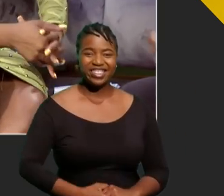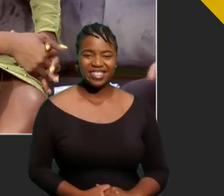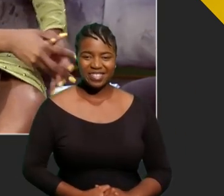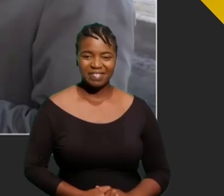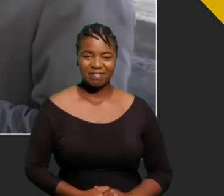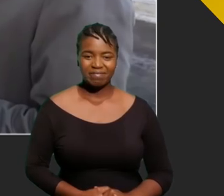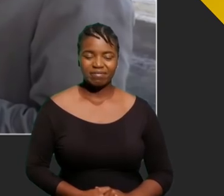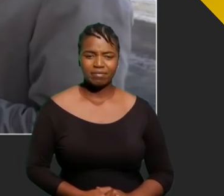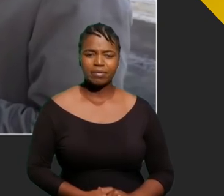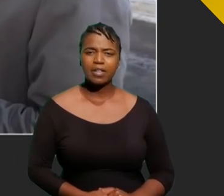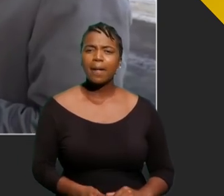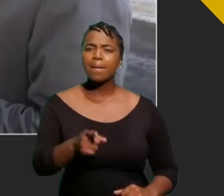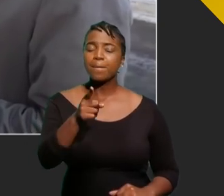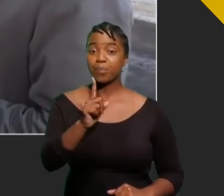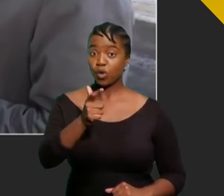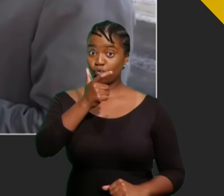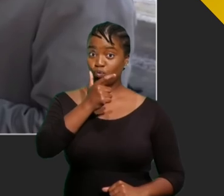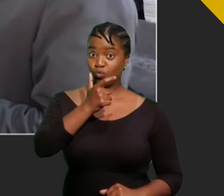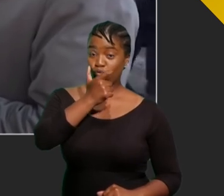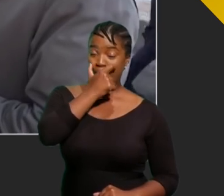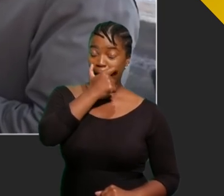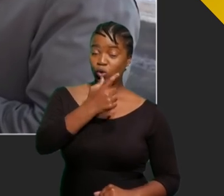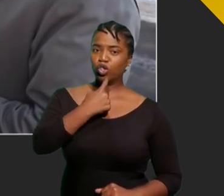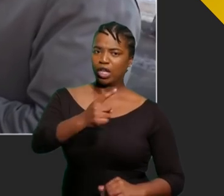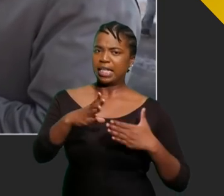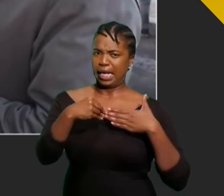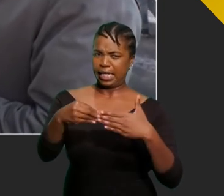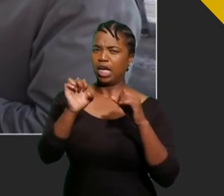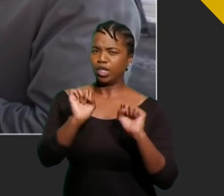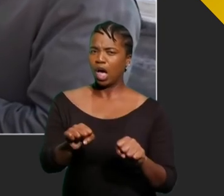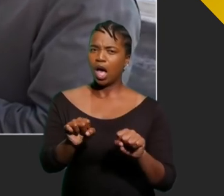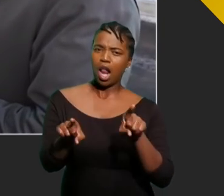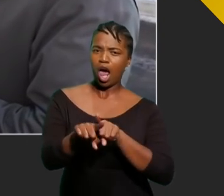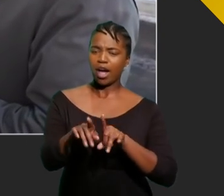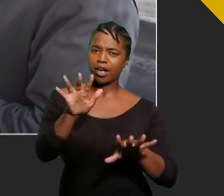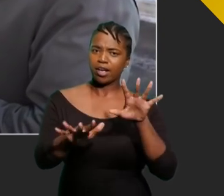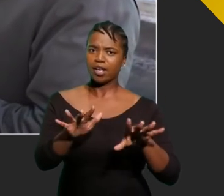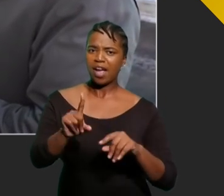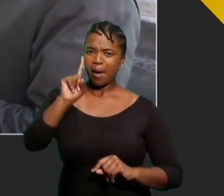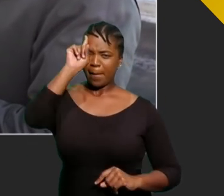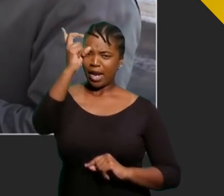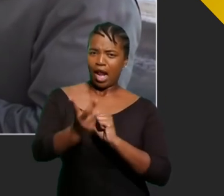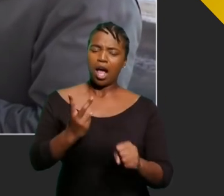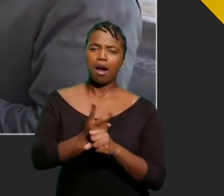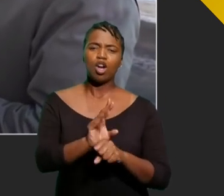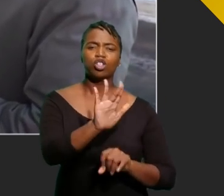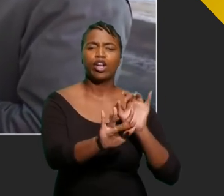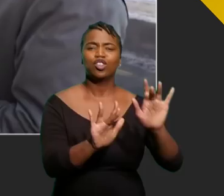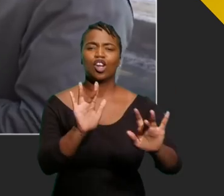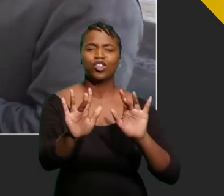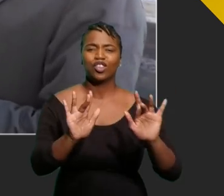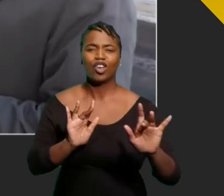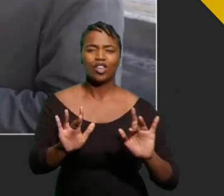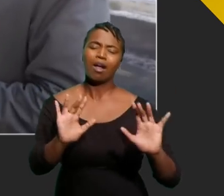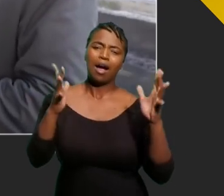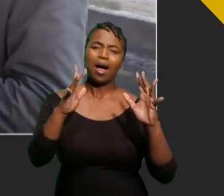but Cyril Ramaphosa came as the delegation leader, and it was a little bit like having Nelson Mandela back here again. Everybody wanted to touch